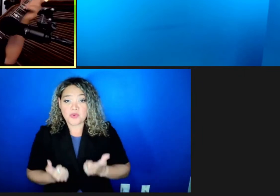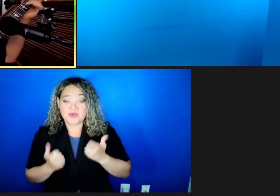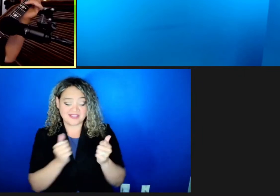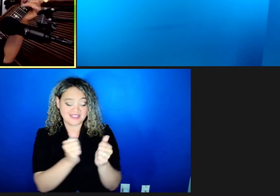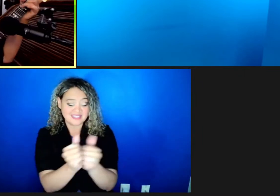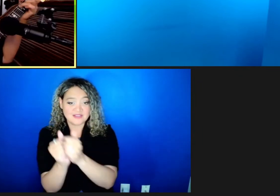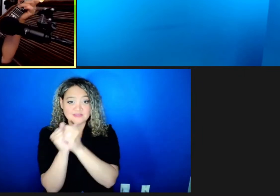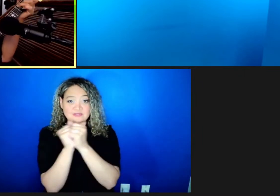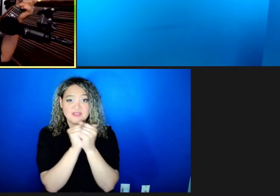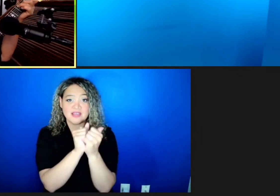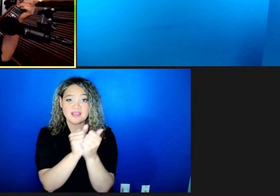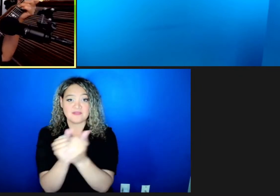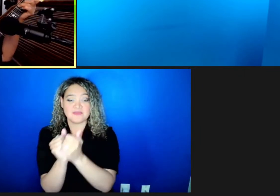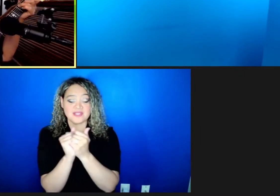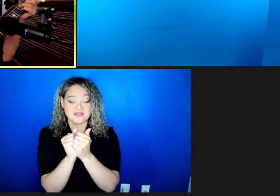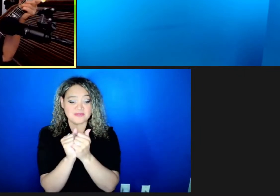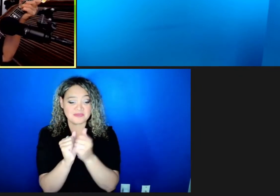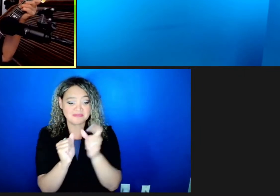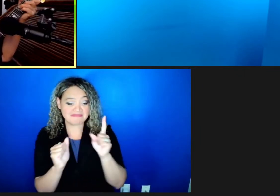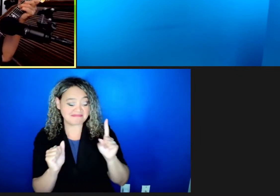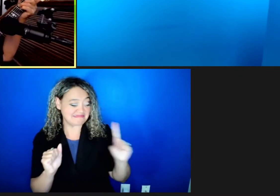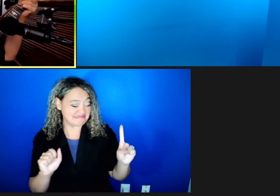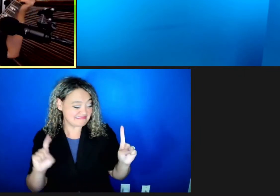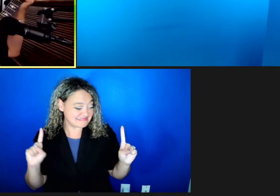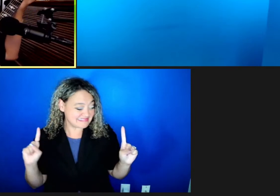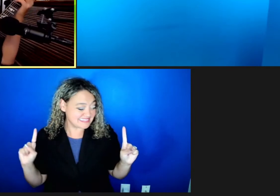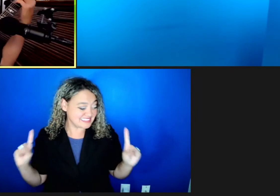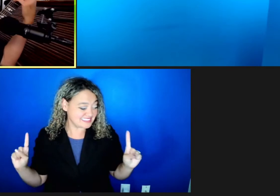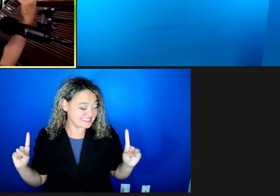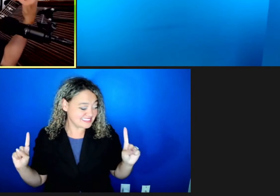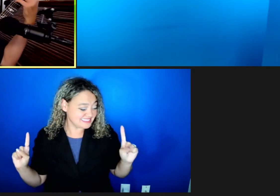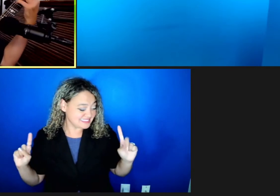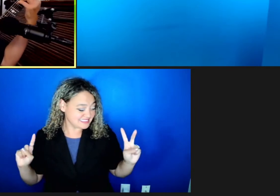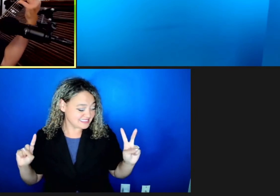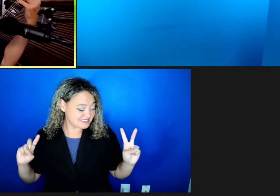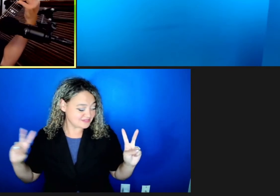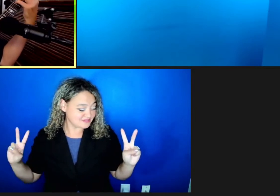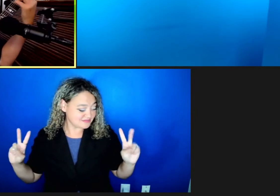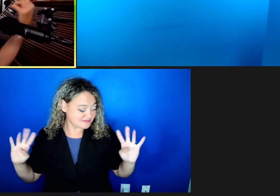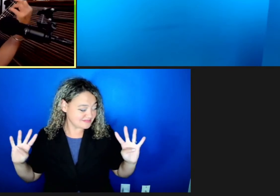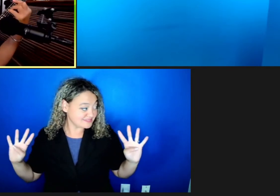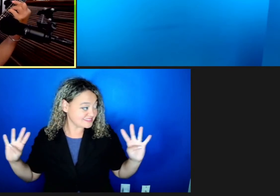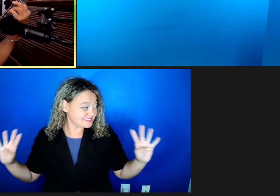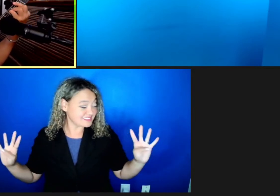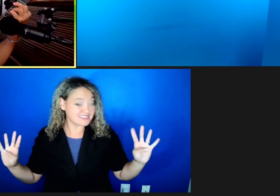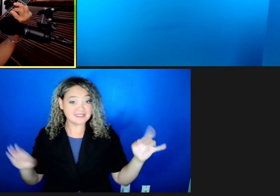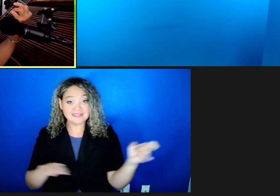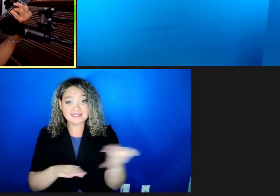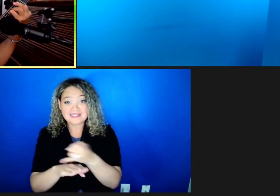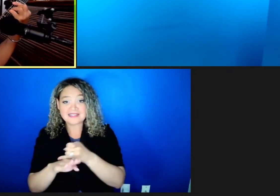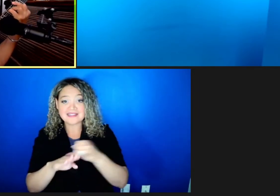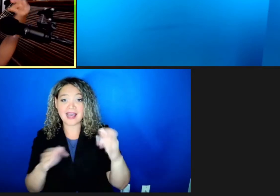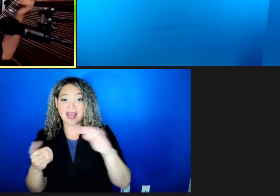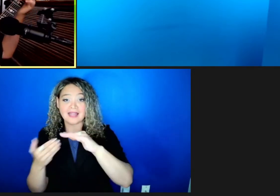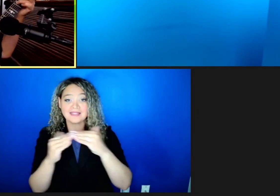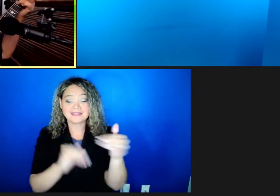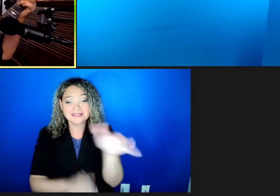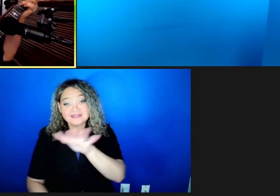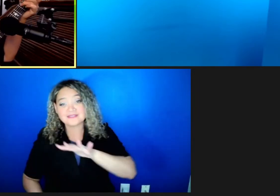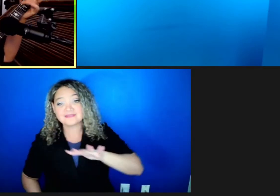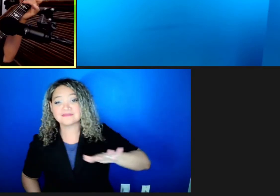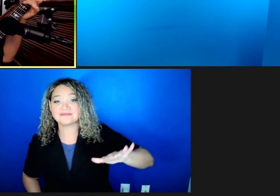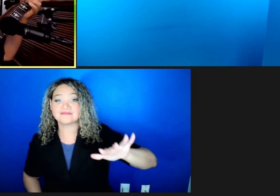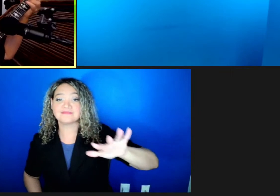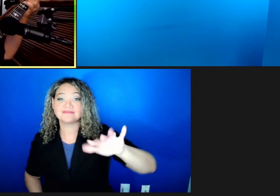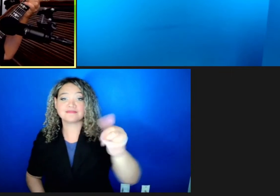together, side by side. From the islands, cities, and plains, different